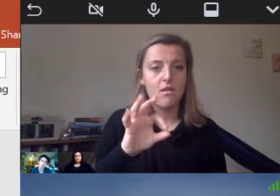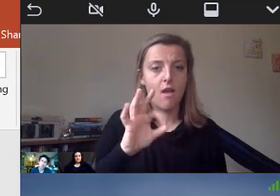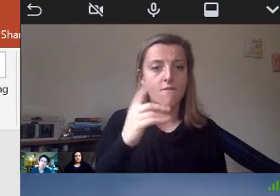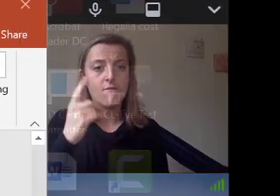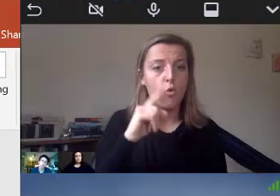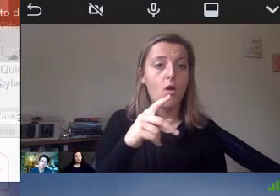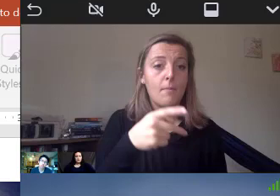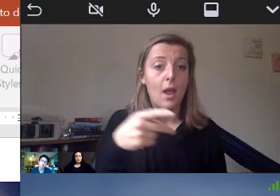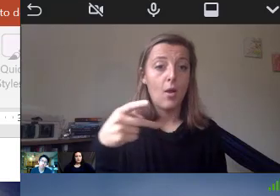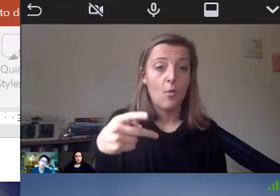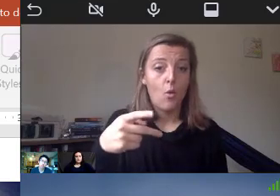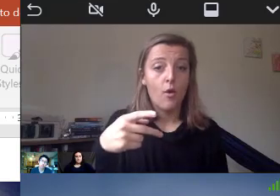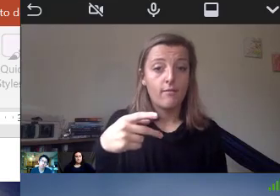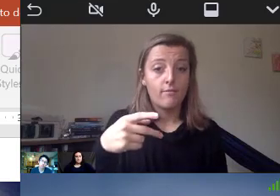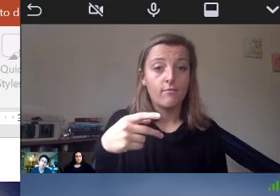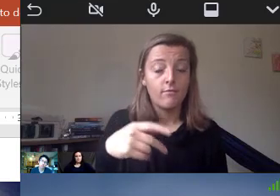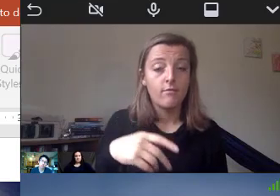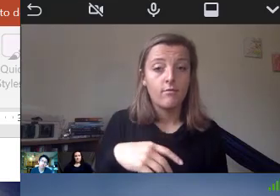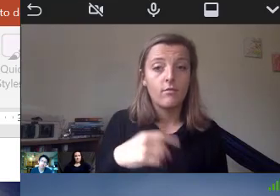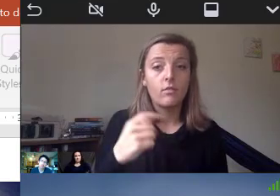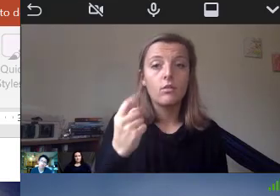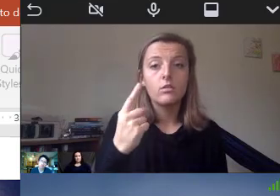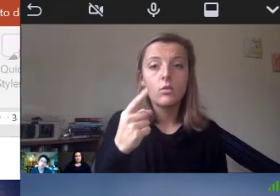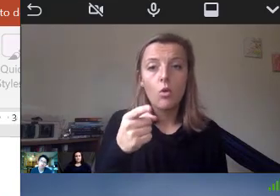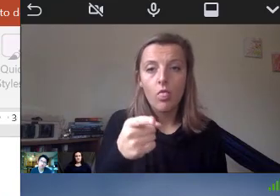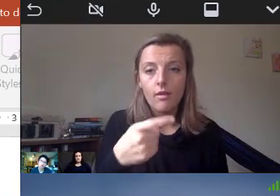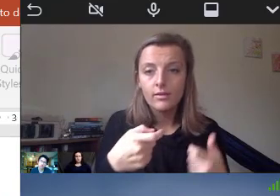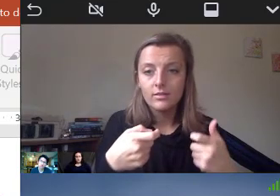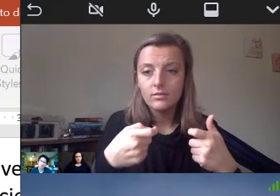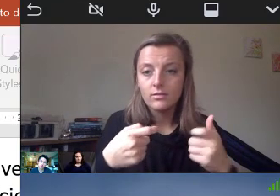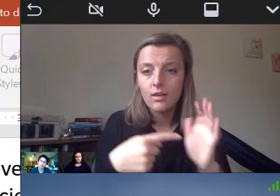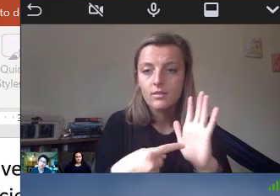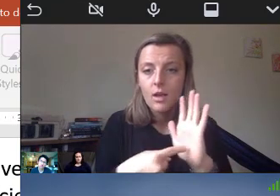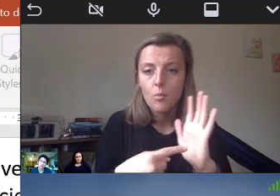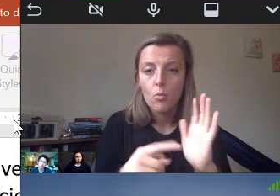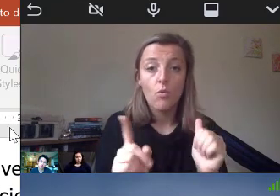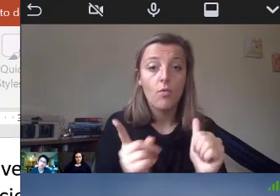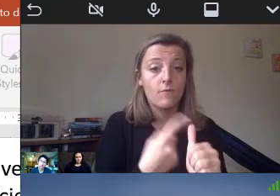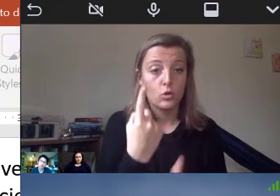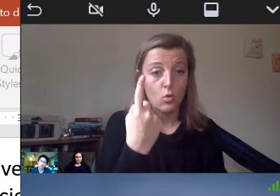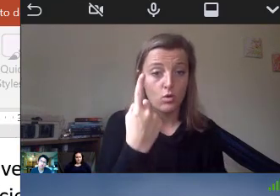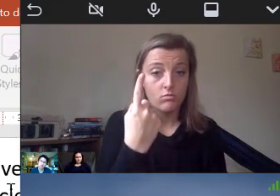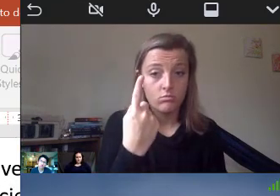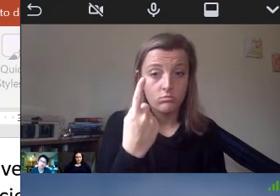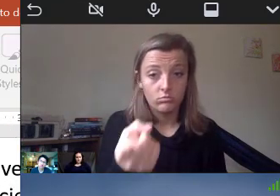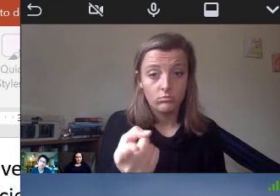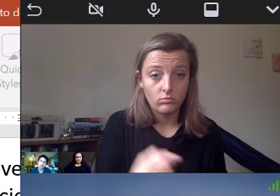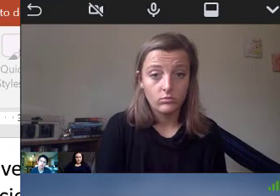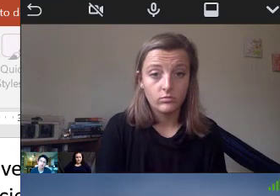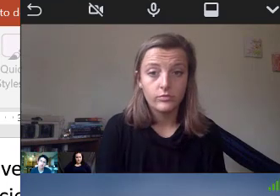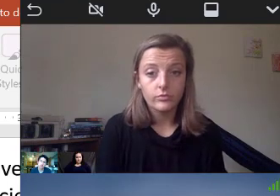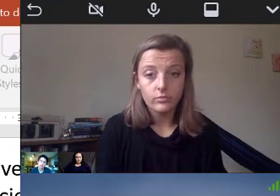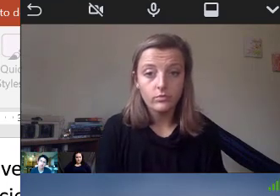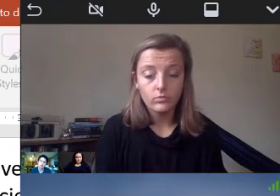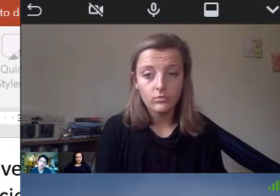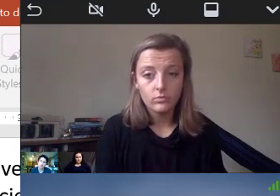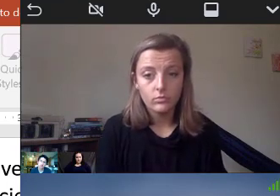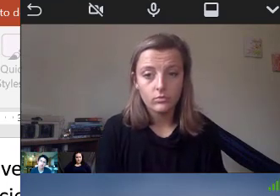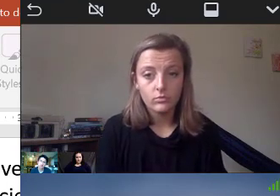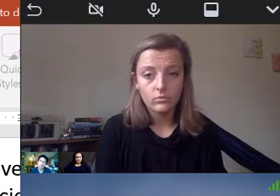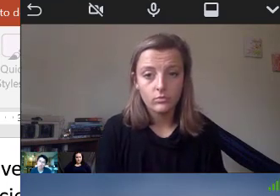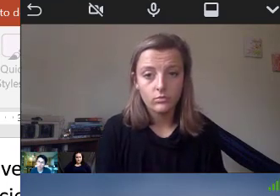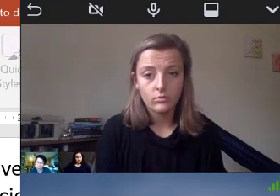an example of the first one. So what happens in this